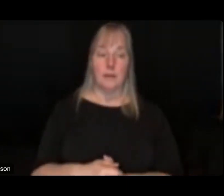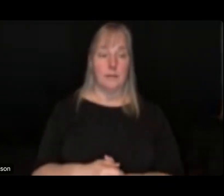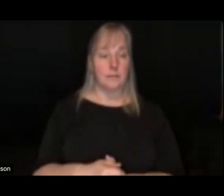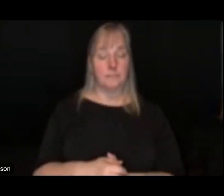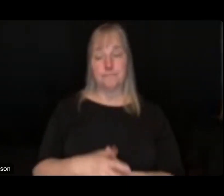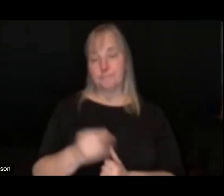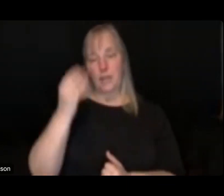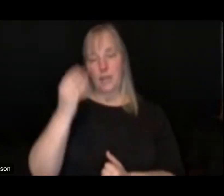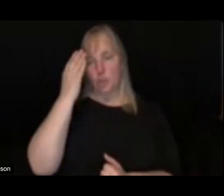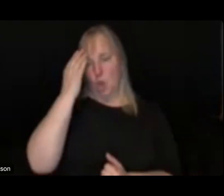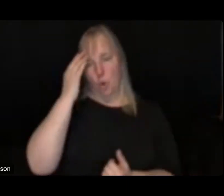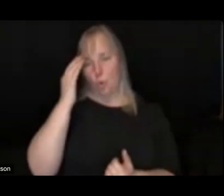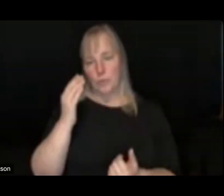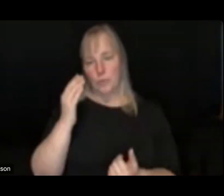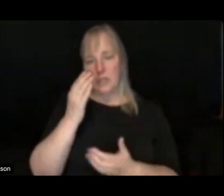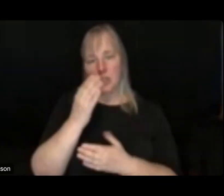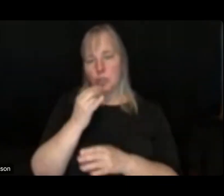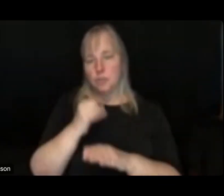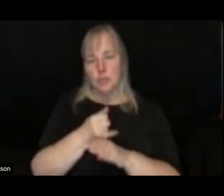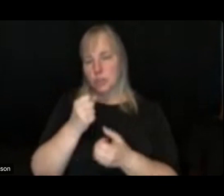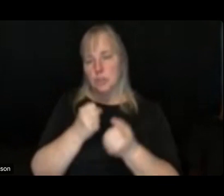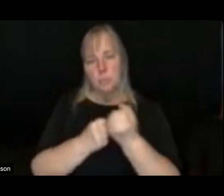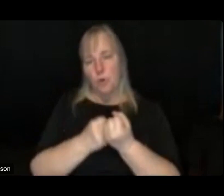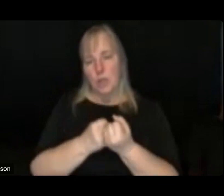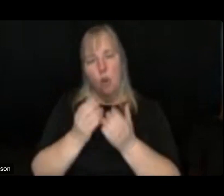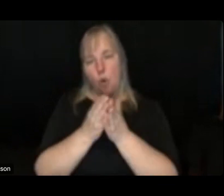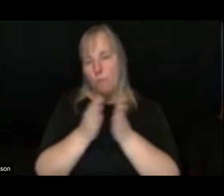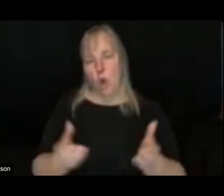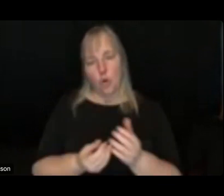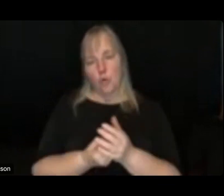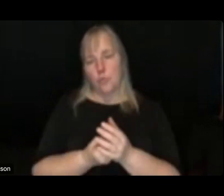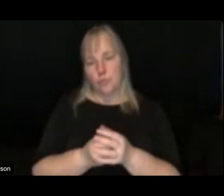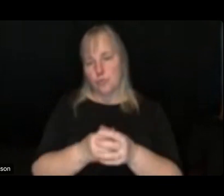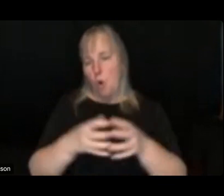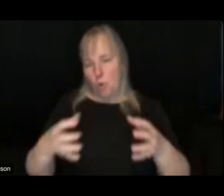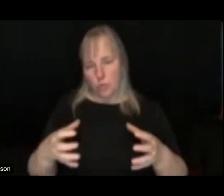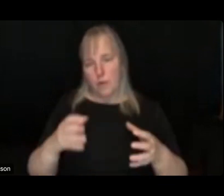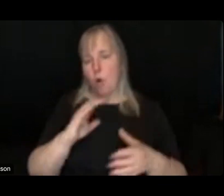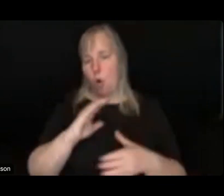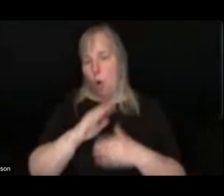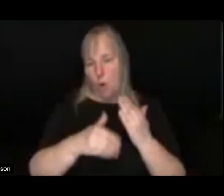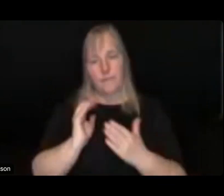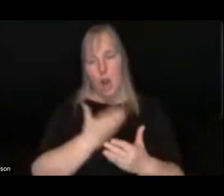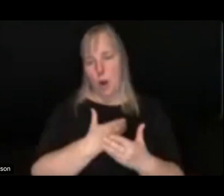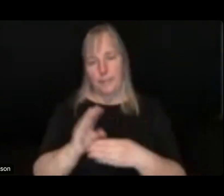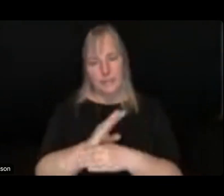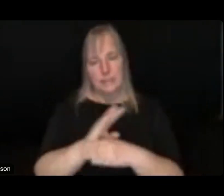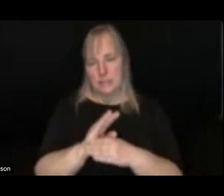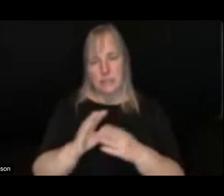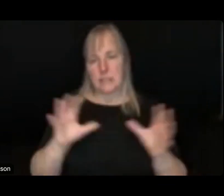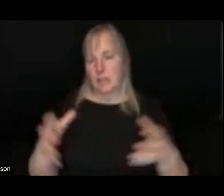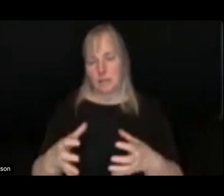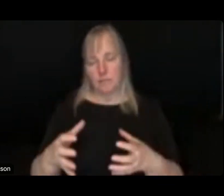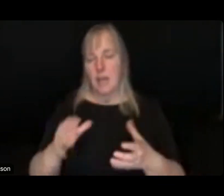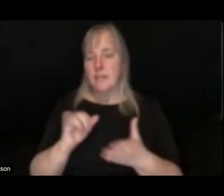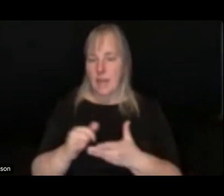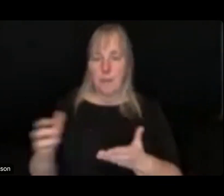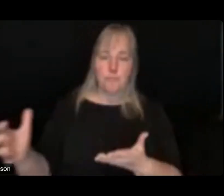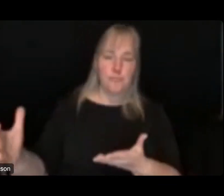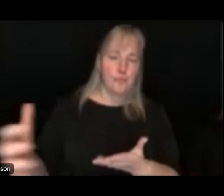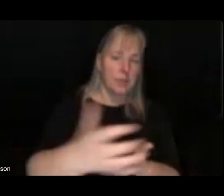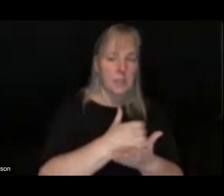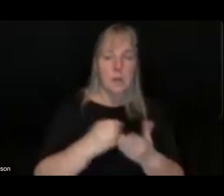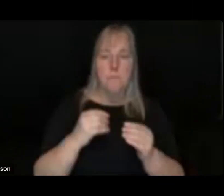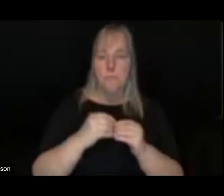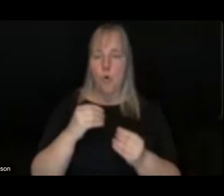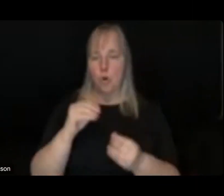And, just supporting overall growth of all of our businesses collectively. It brings in more revenue for the county, as shown in